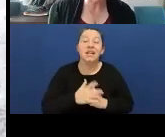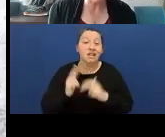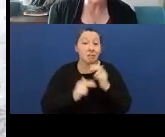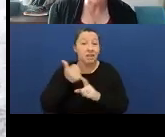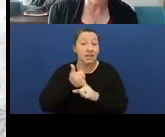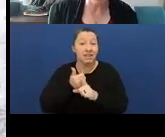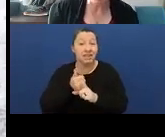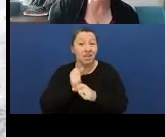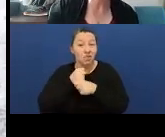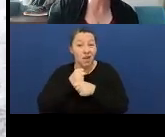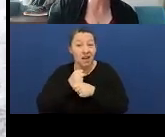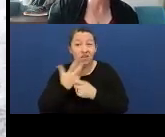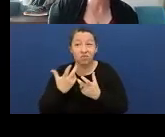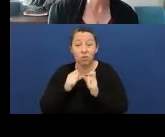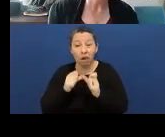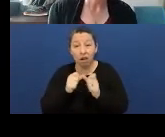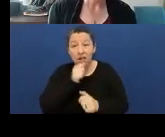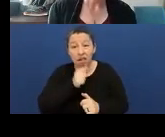or defend from one in the slightest.